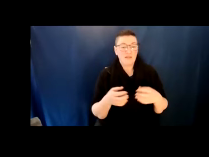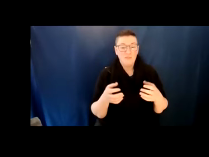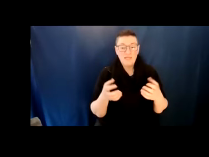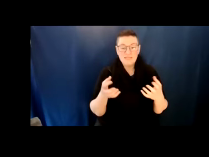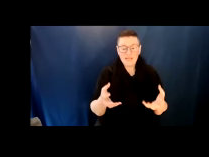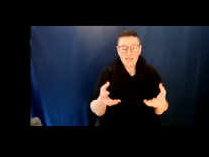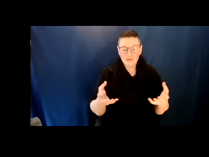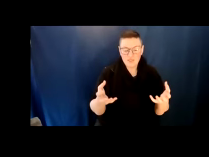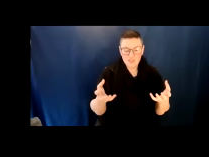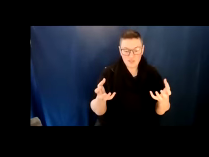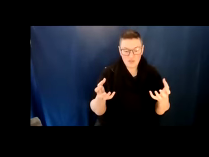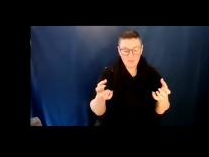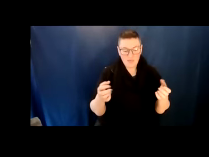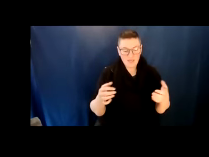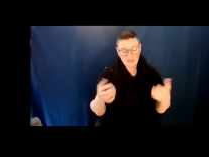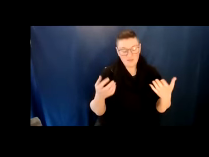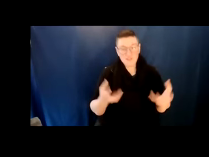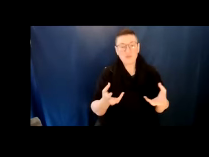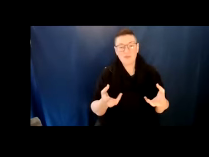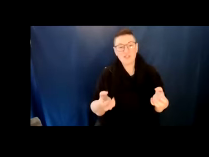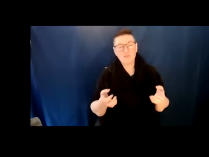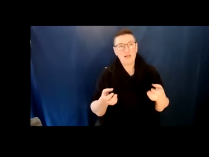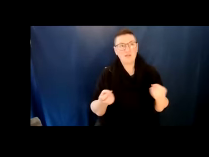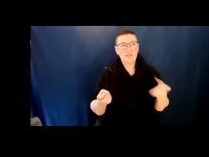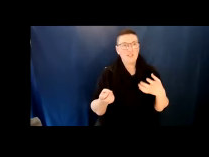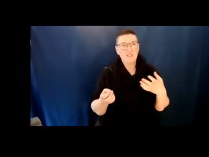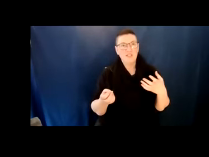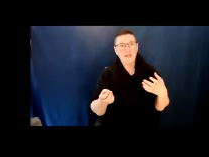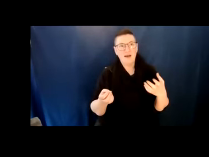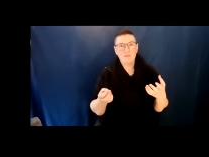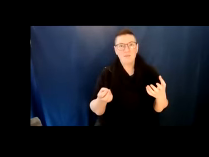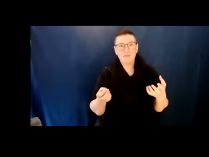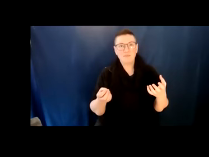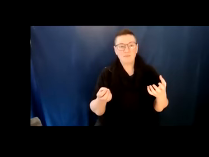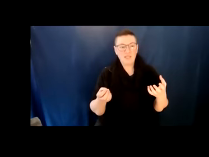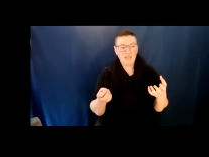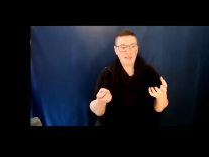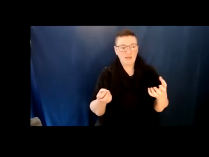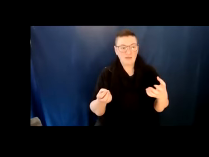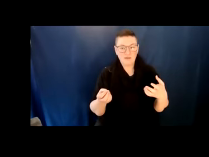But in sign language, because there's a visual dimension as well, so it's not just the